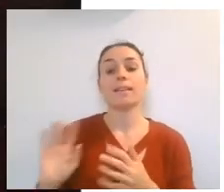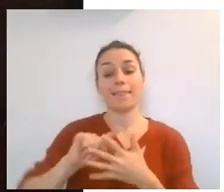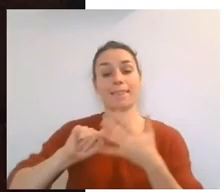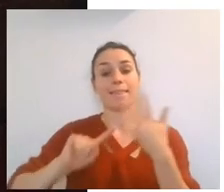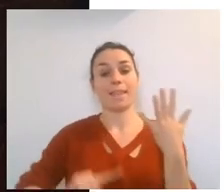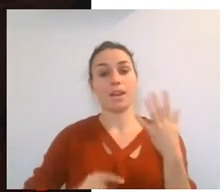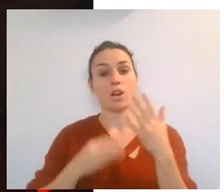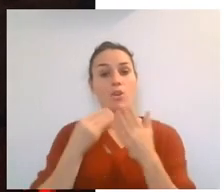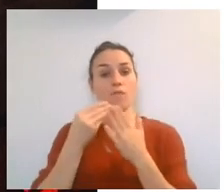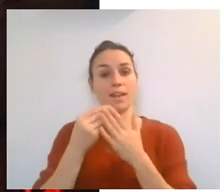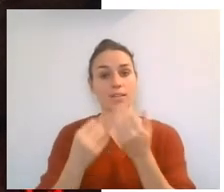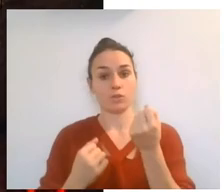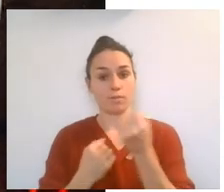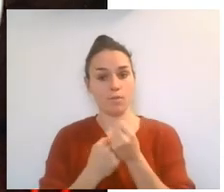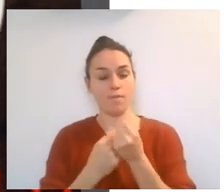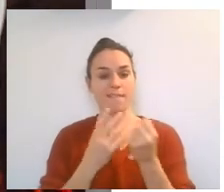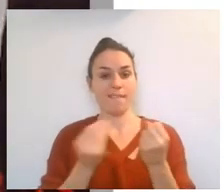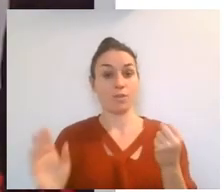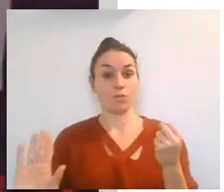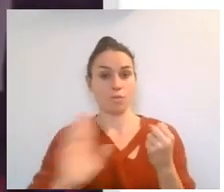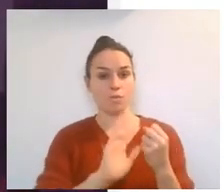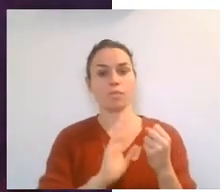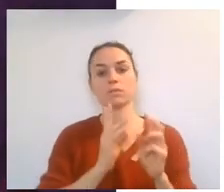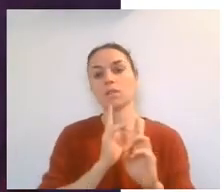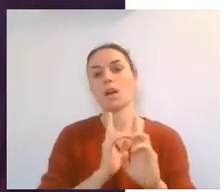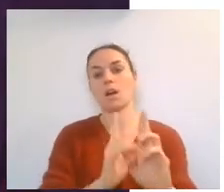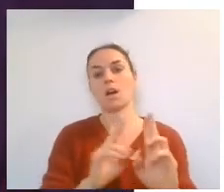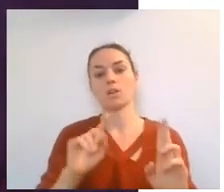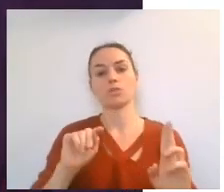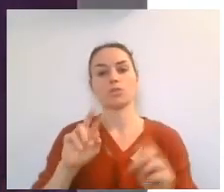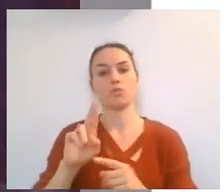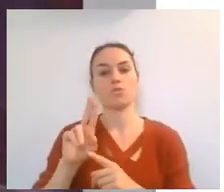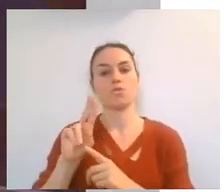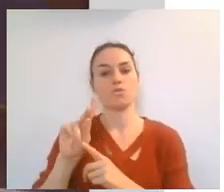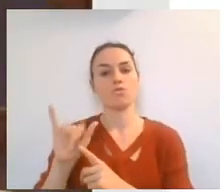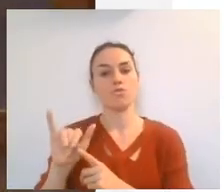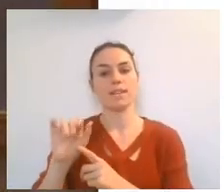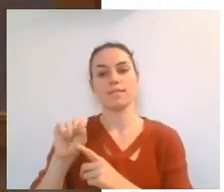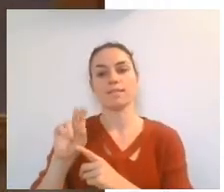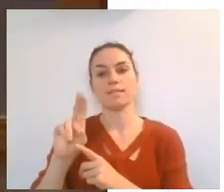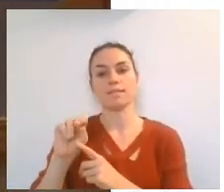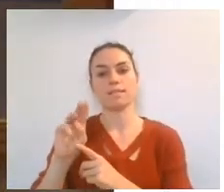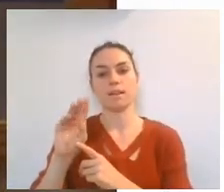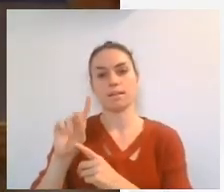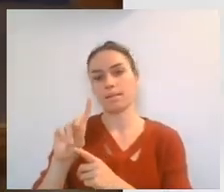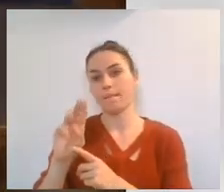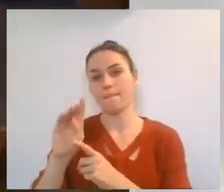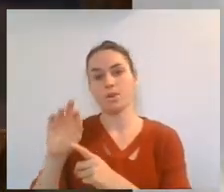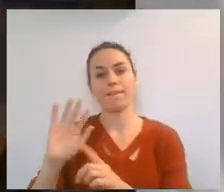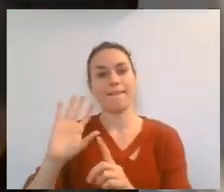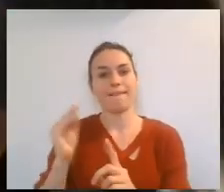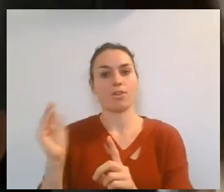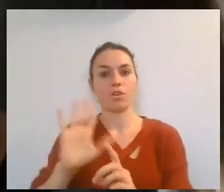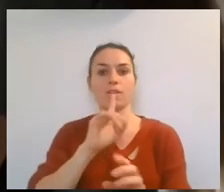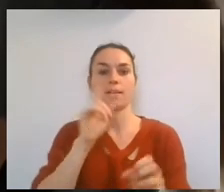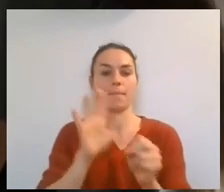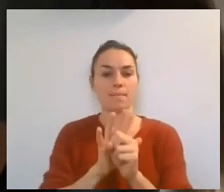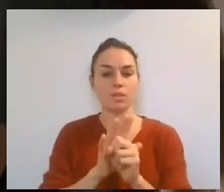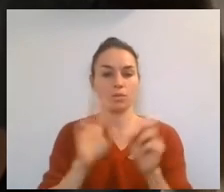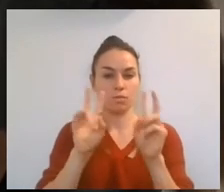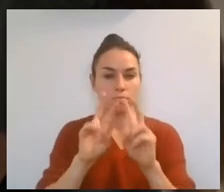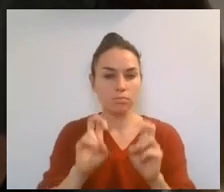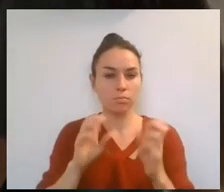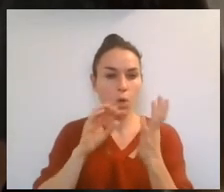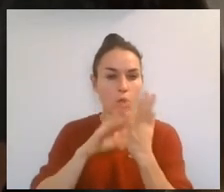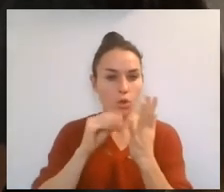of Trudy Sundberg and her lifelong commitment to discover, explore, and cultivate the exchange of information, ideas, and